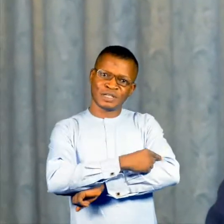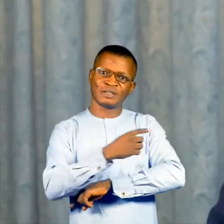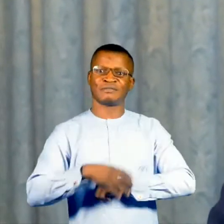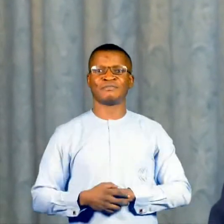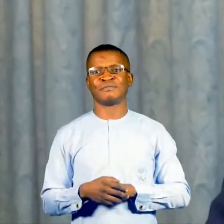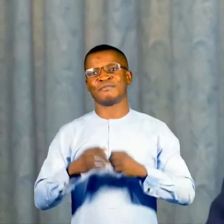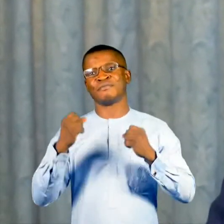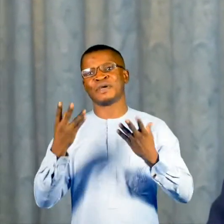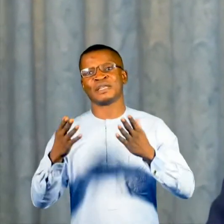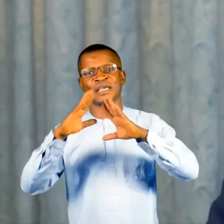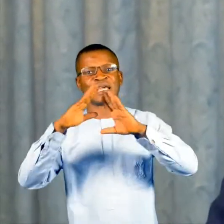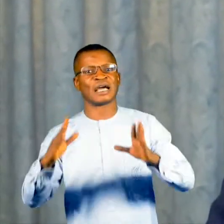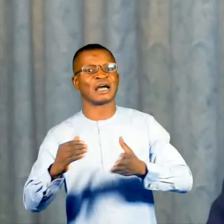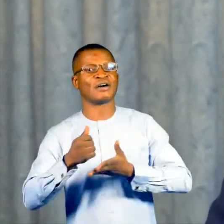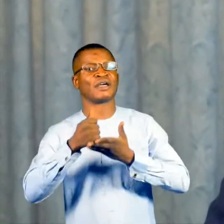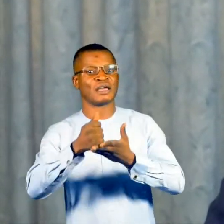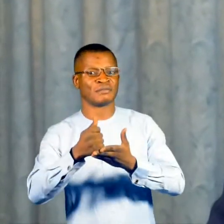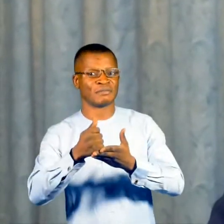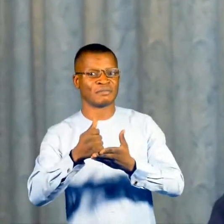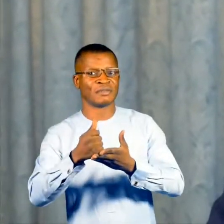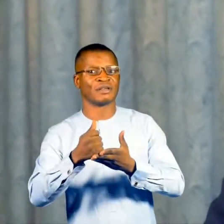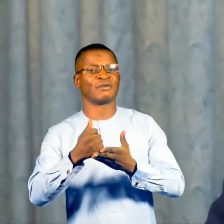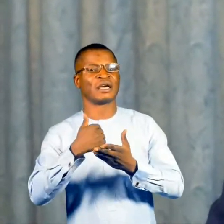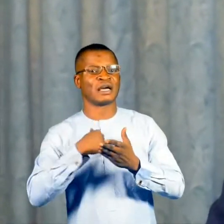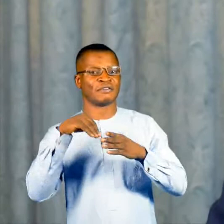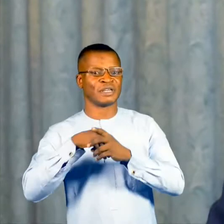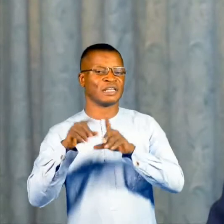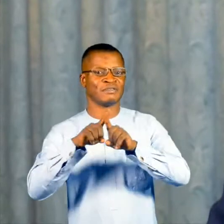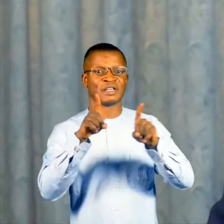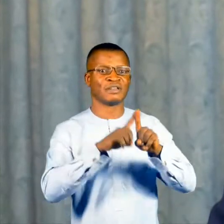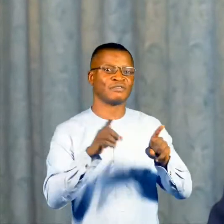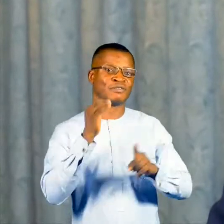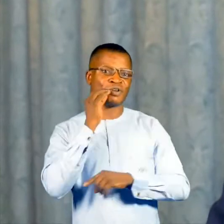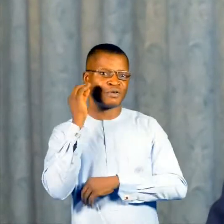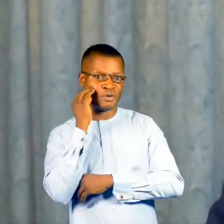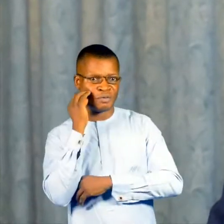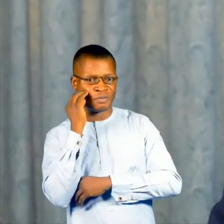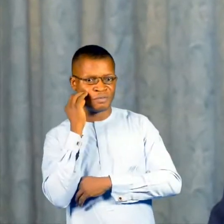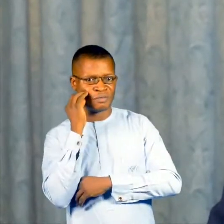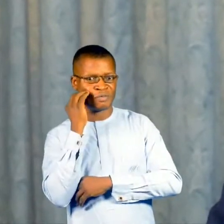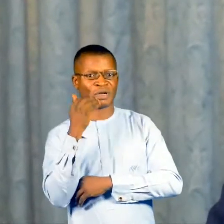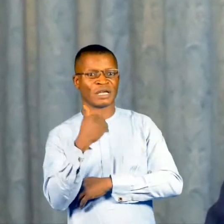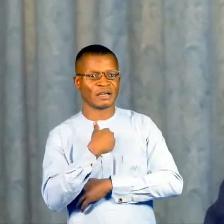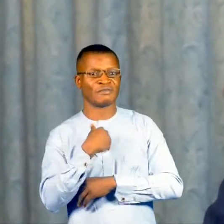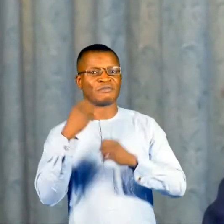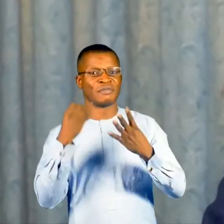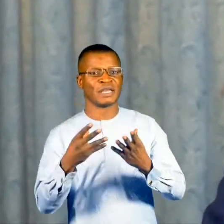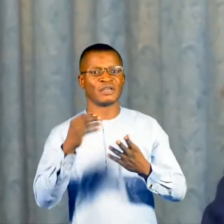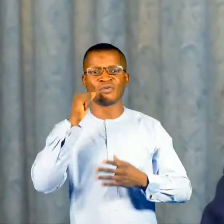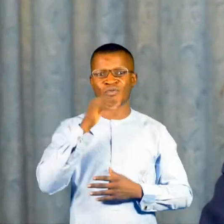Today, many house helps are in various homes. There are women and